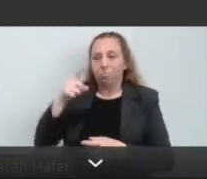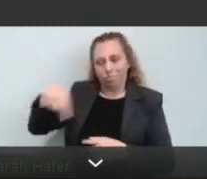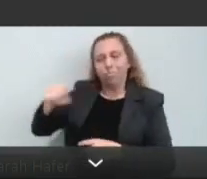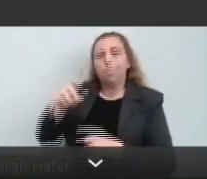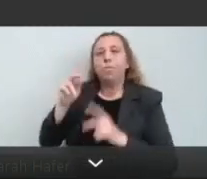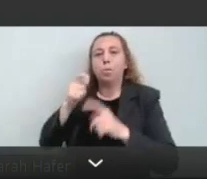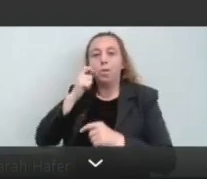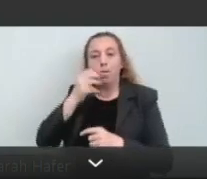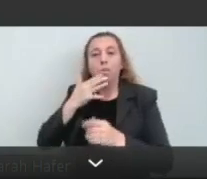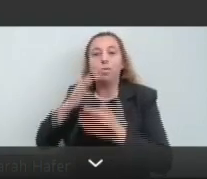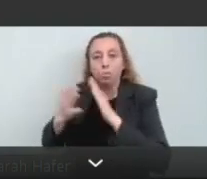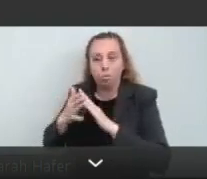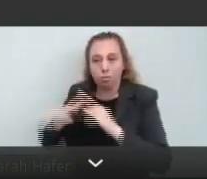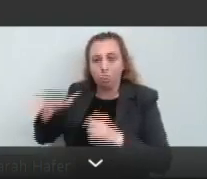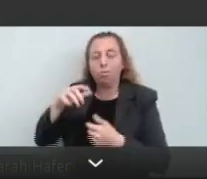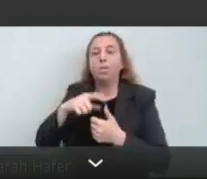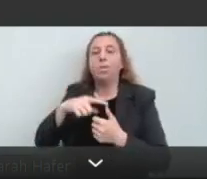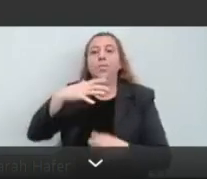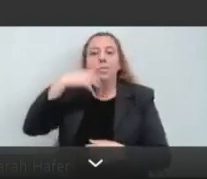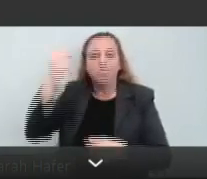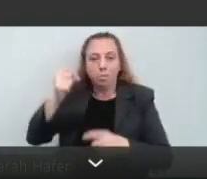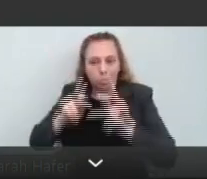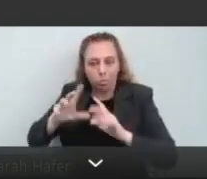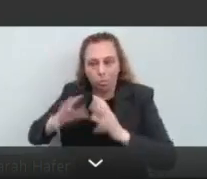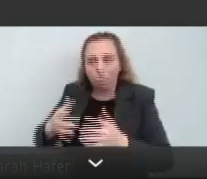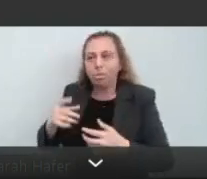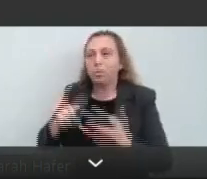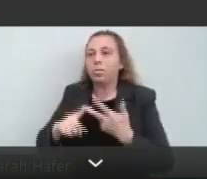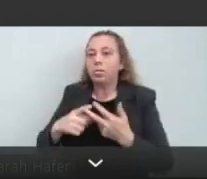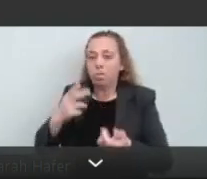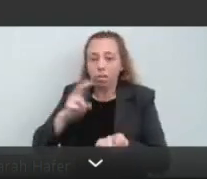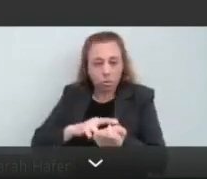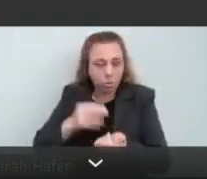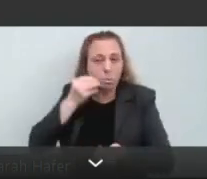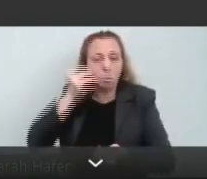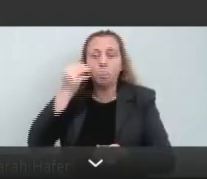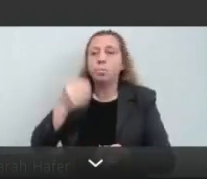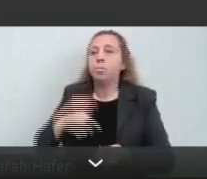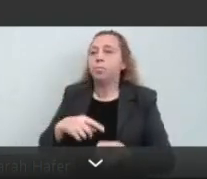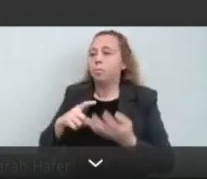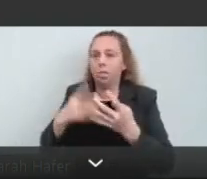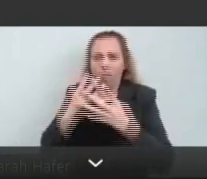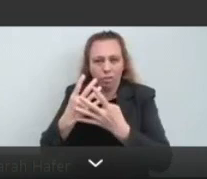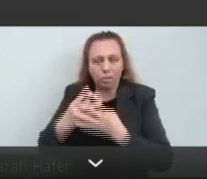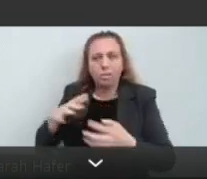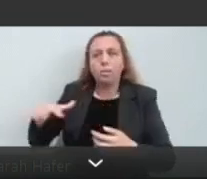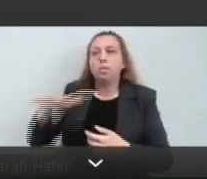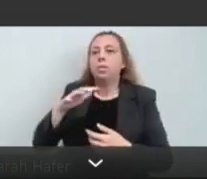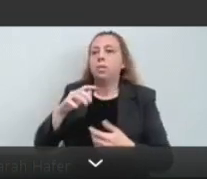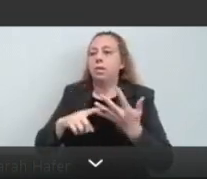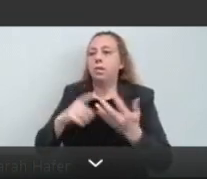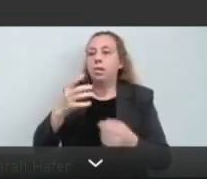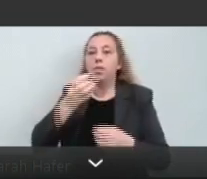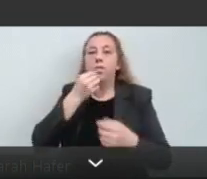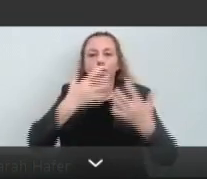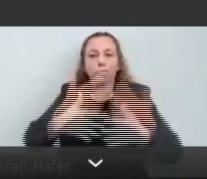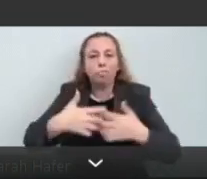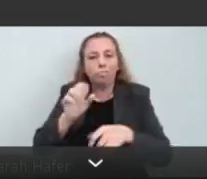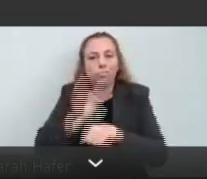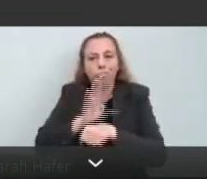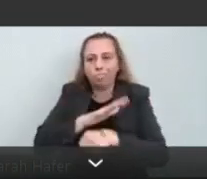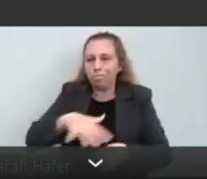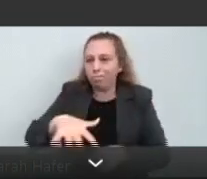elderly, and settings like long-term care facilities, corrections, food processing plants. These are all high-risk settings for